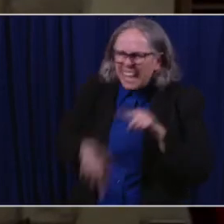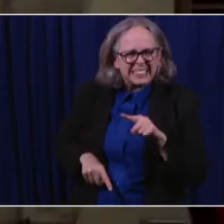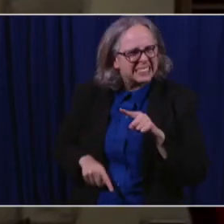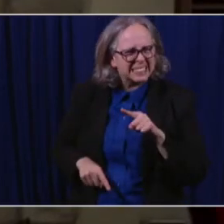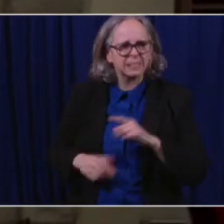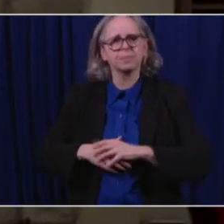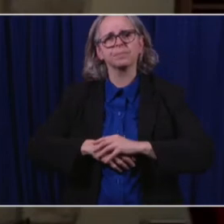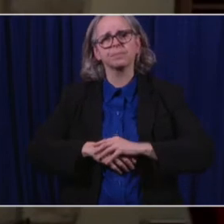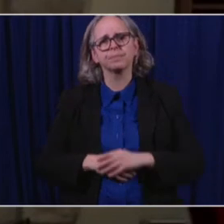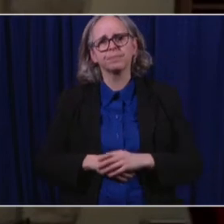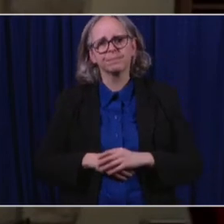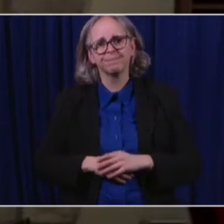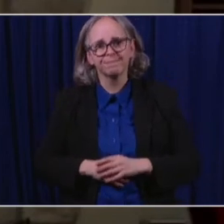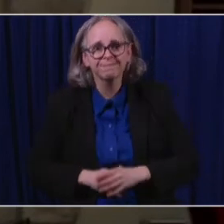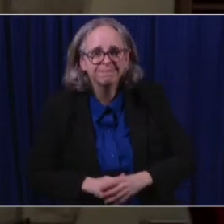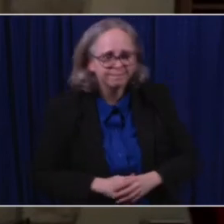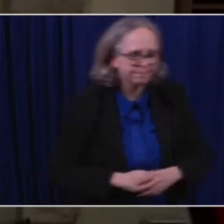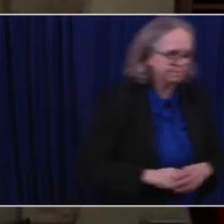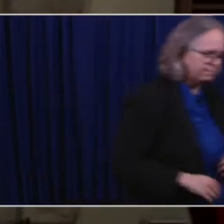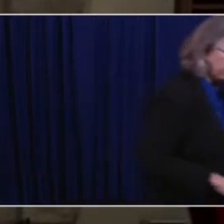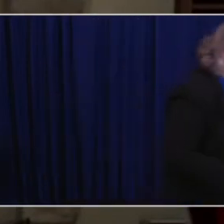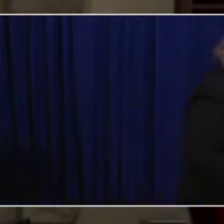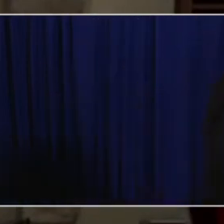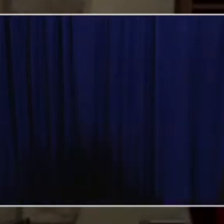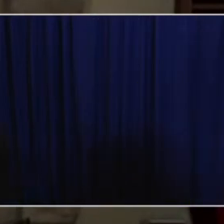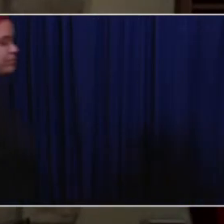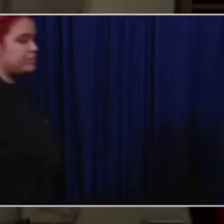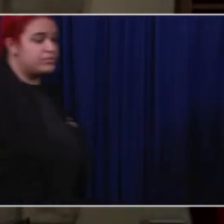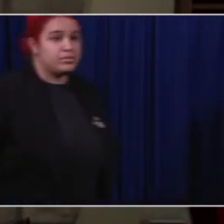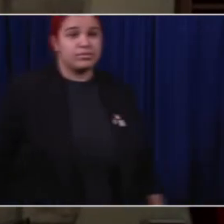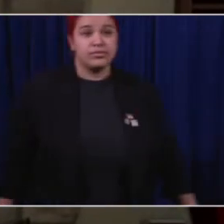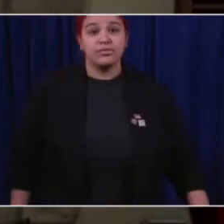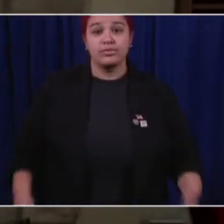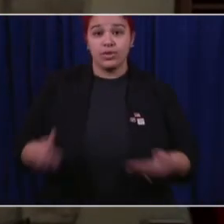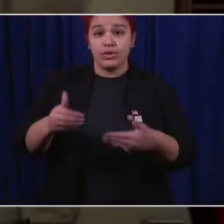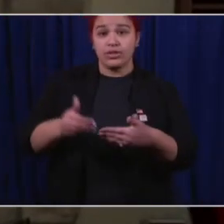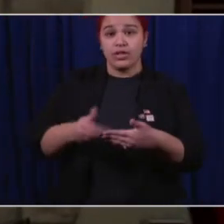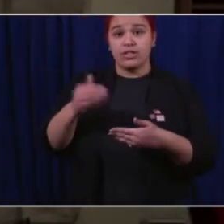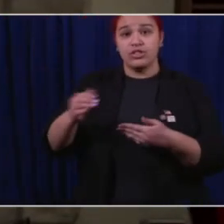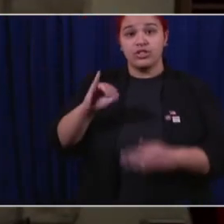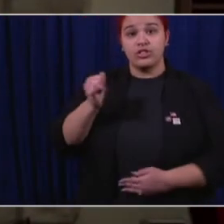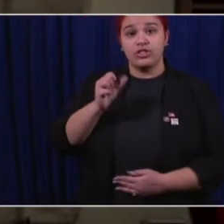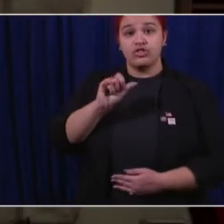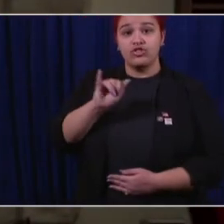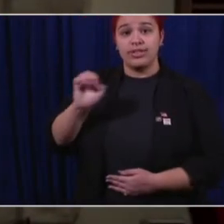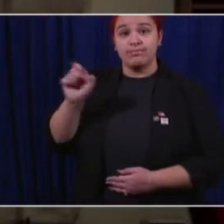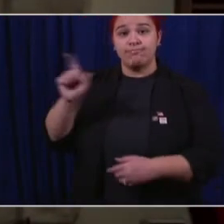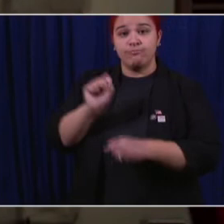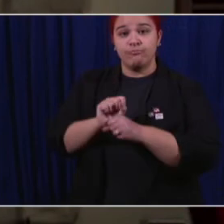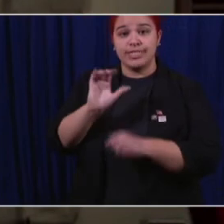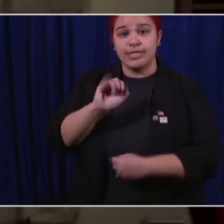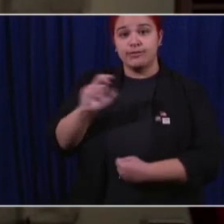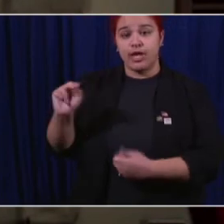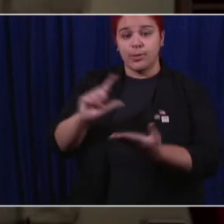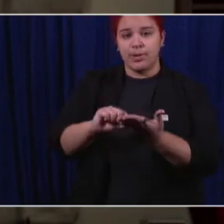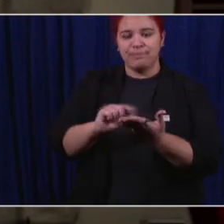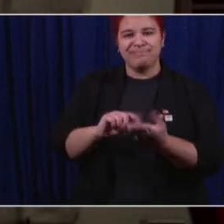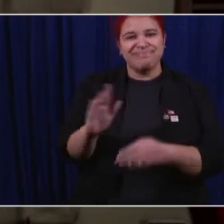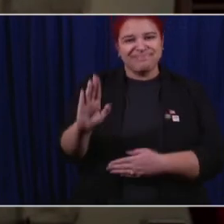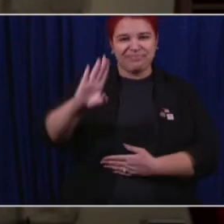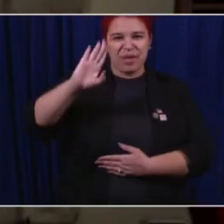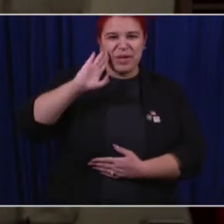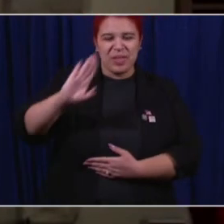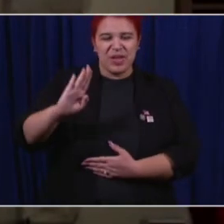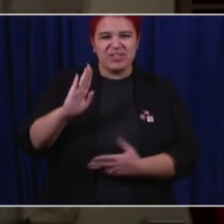Next question is from Jesse Balmert at the Cincinnati Enquirer. Hello, Governor. Hi, Jesse. My question